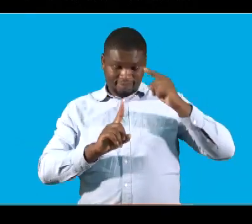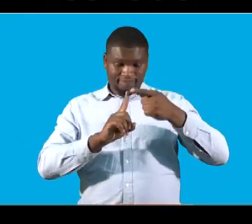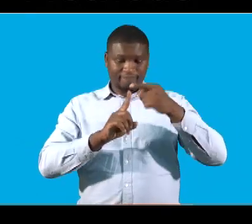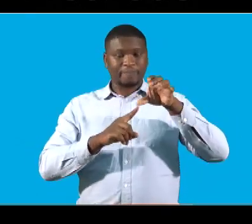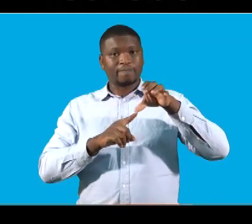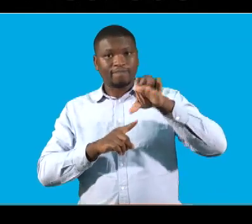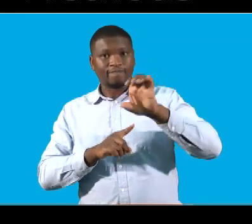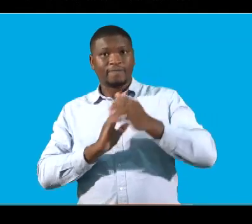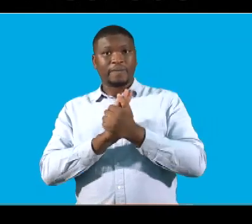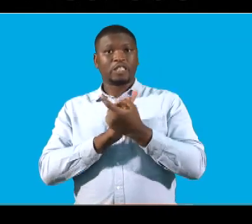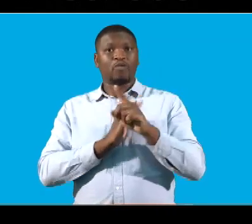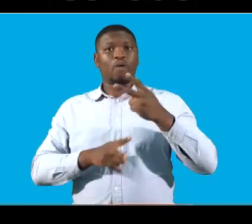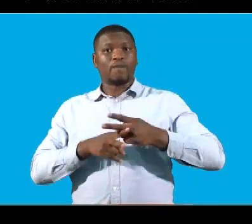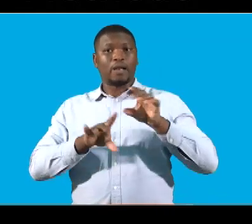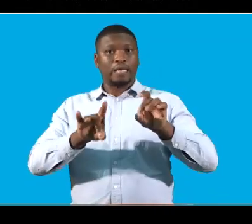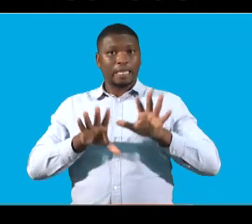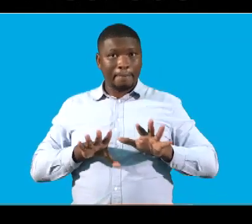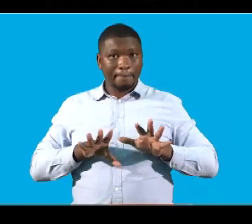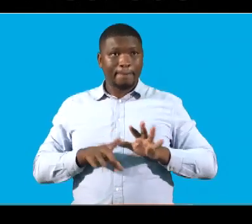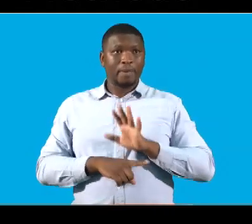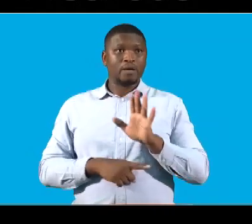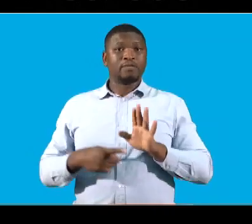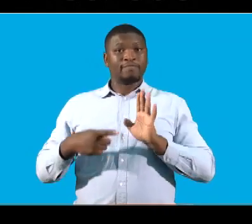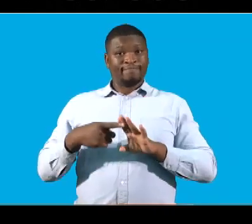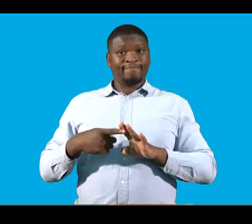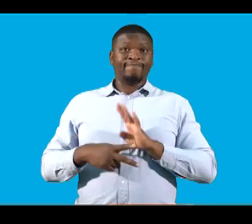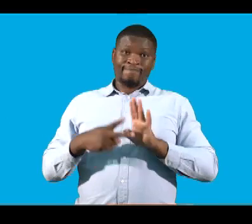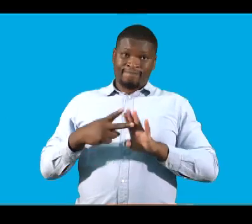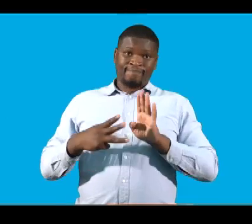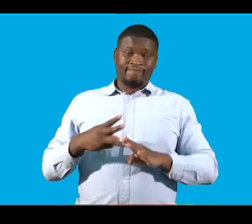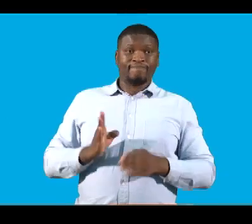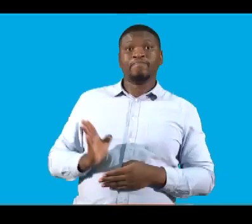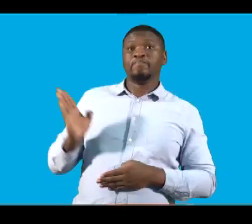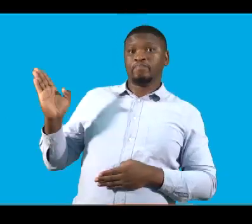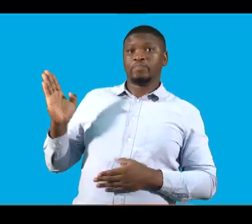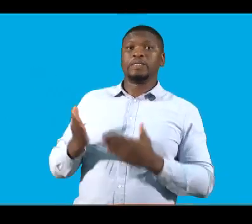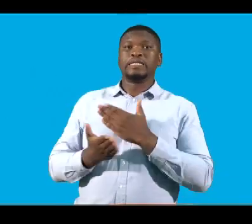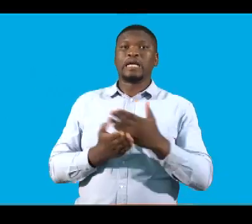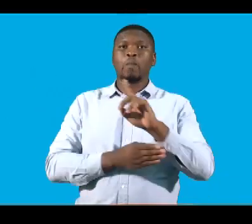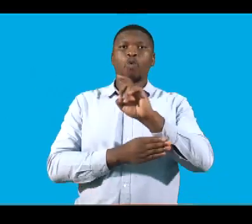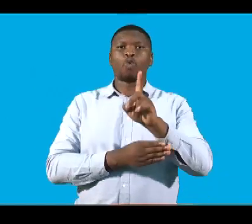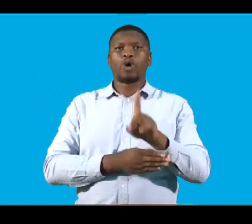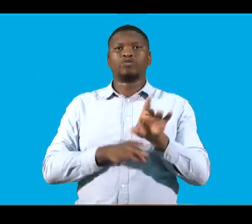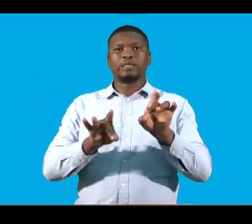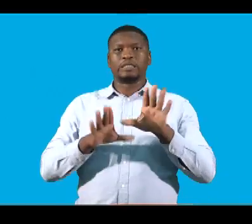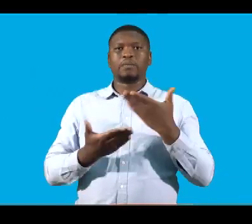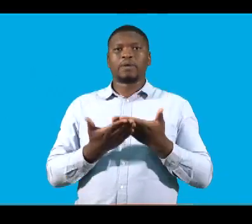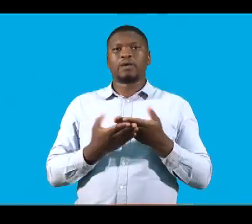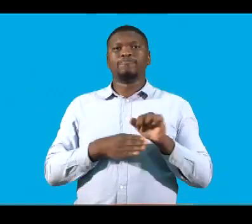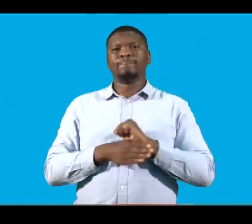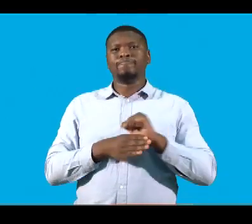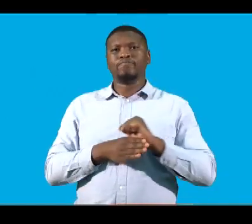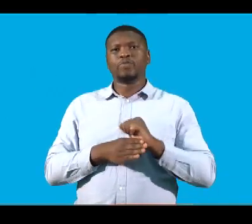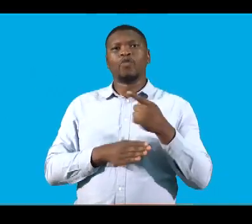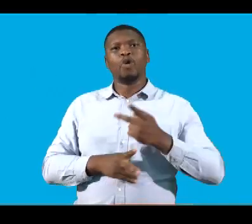today in order to equip you when writing your final examination. And these are some of the papers that you can use